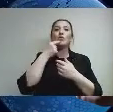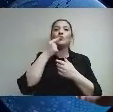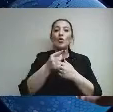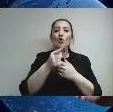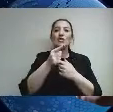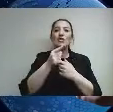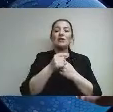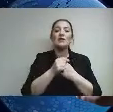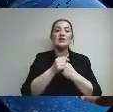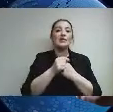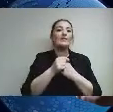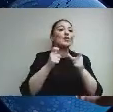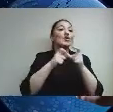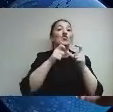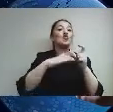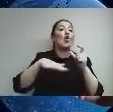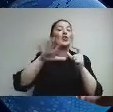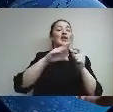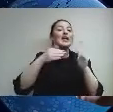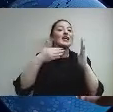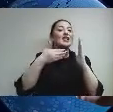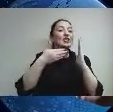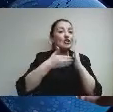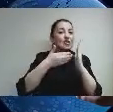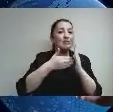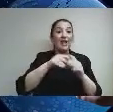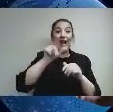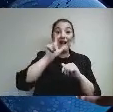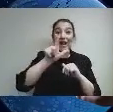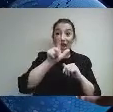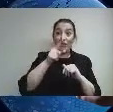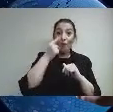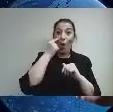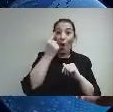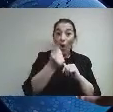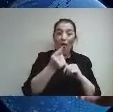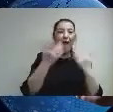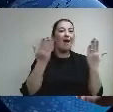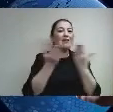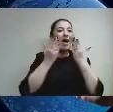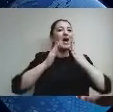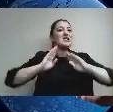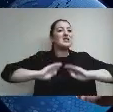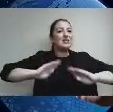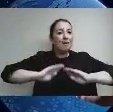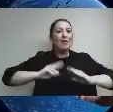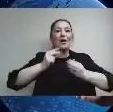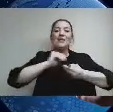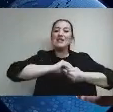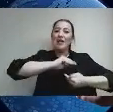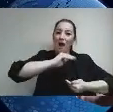there could be a more patient capital, more creative models could,